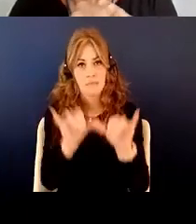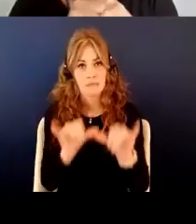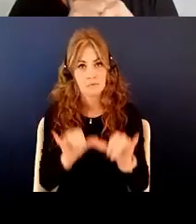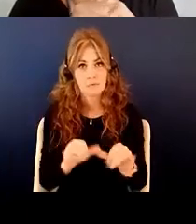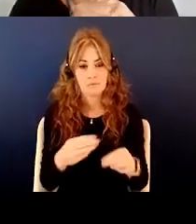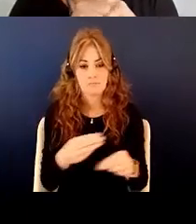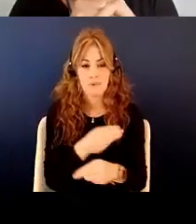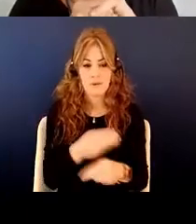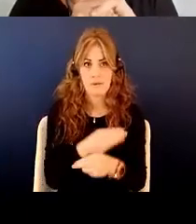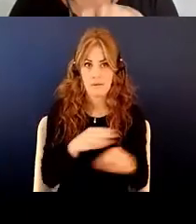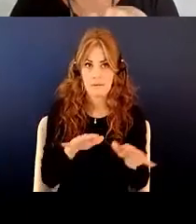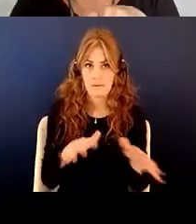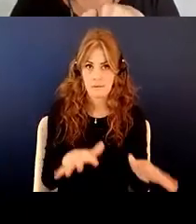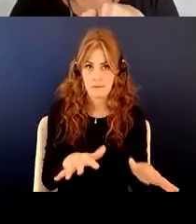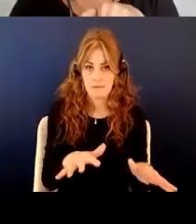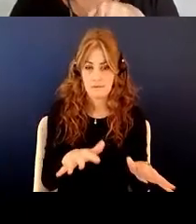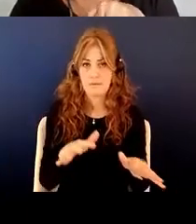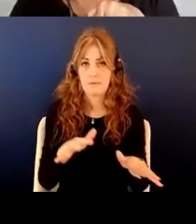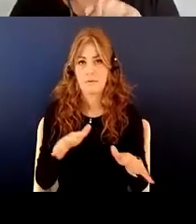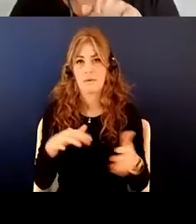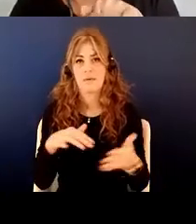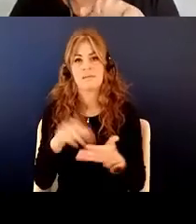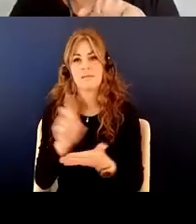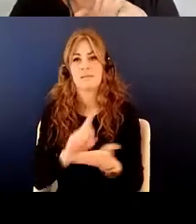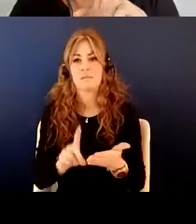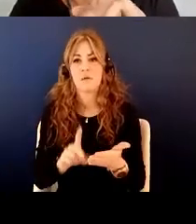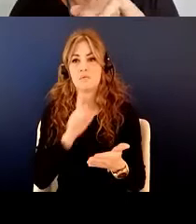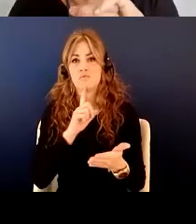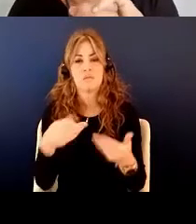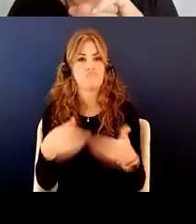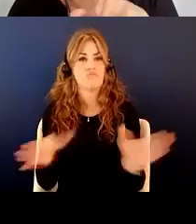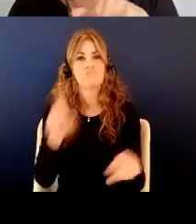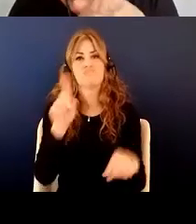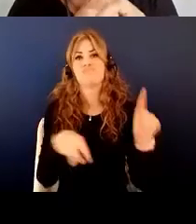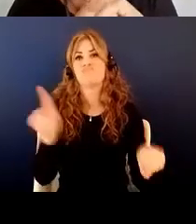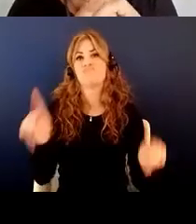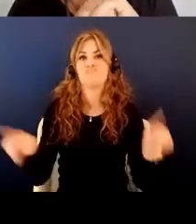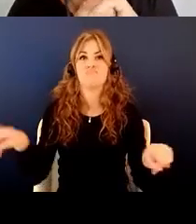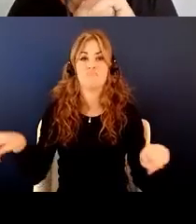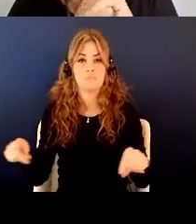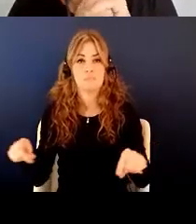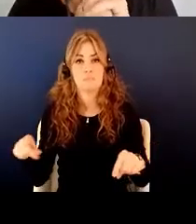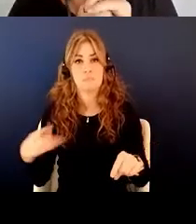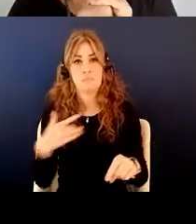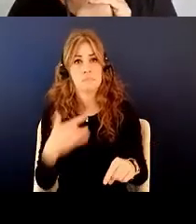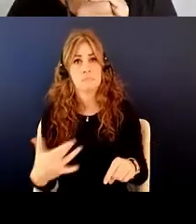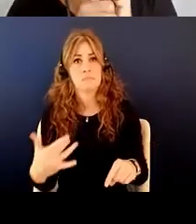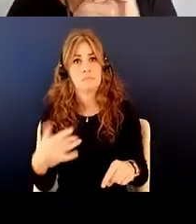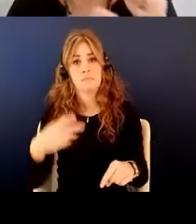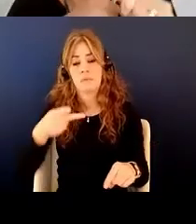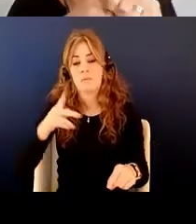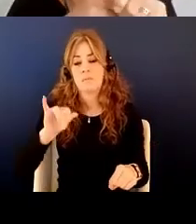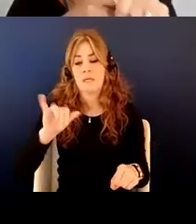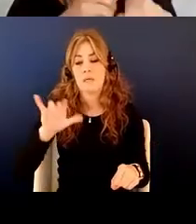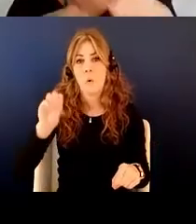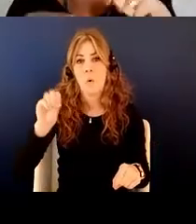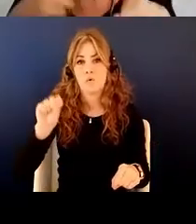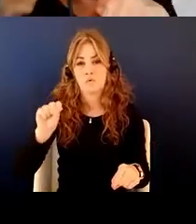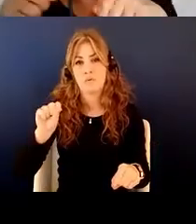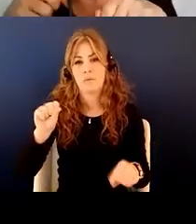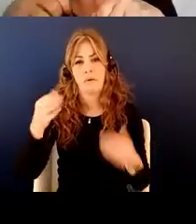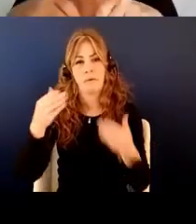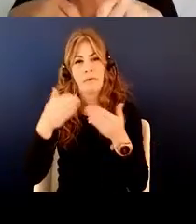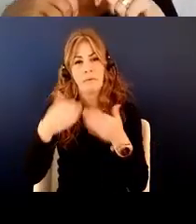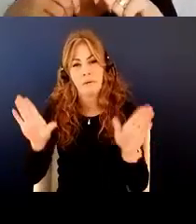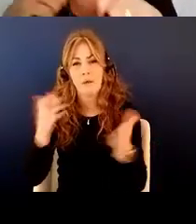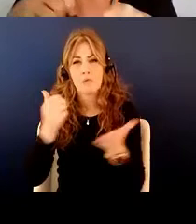anxiety, and study designs for that review were also pretty broad. In general, we use PICOS just as a heuristic to help